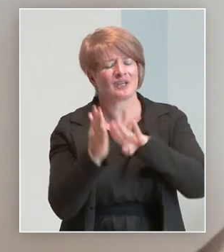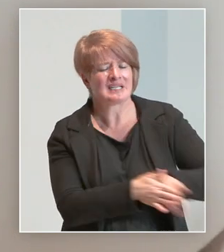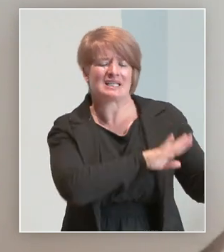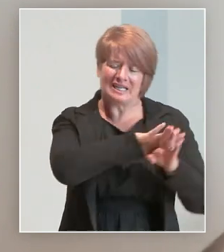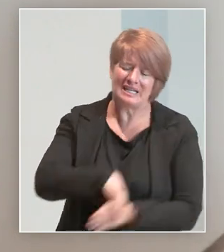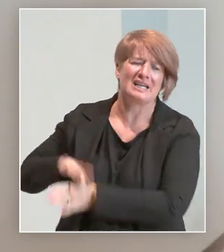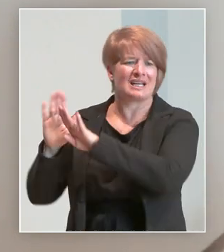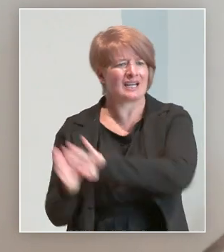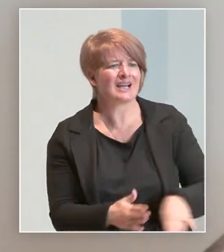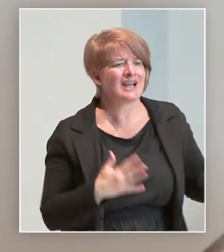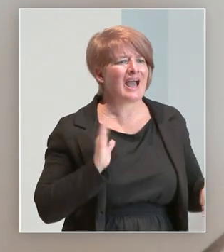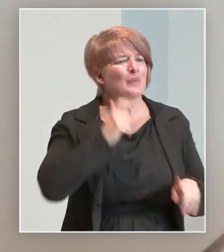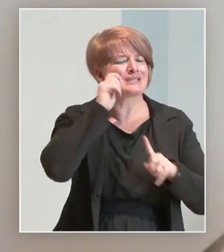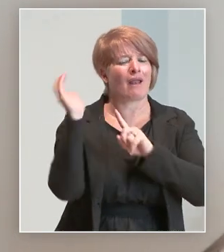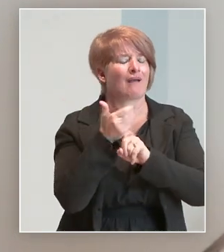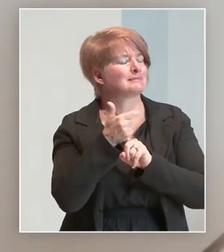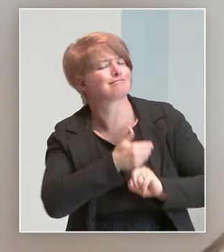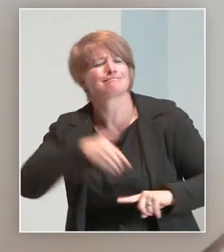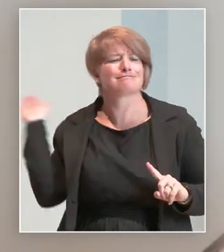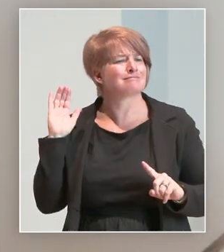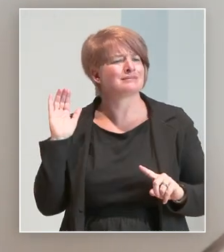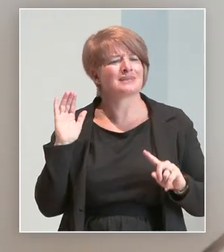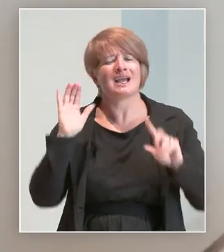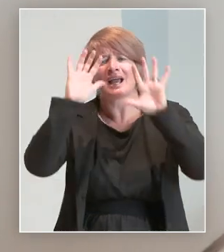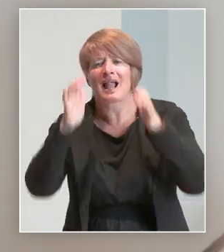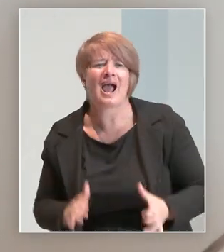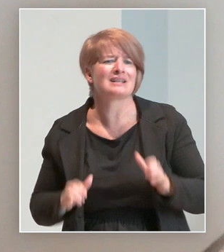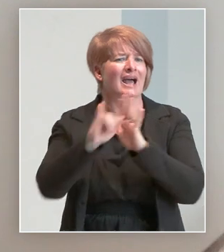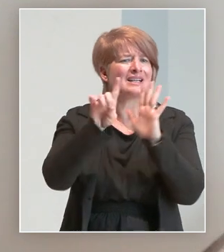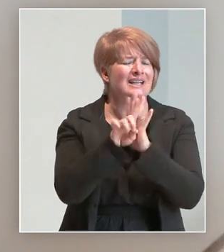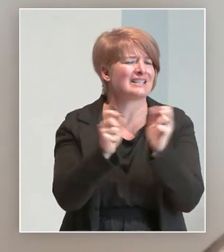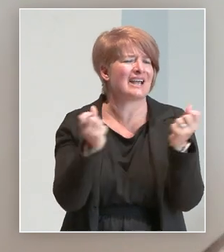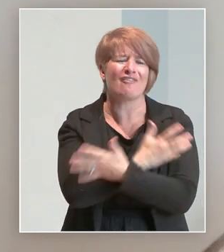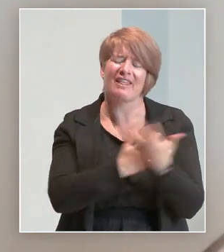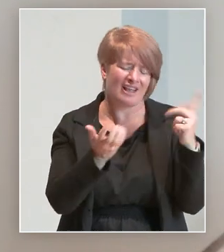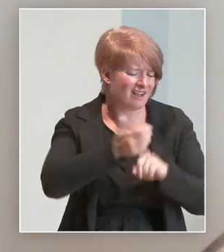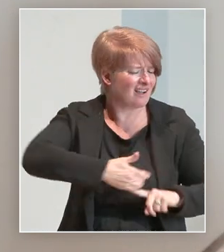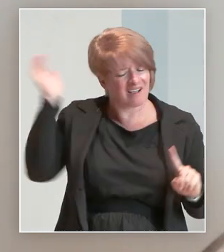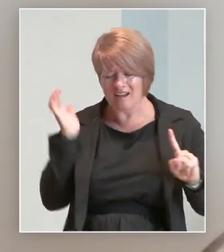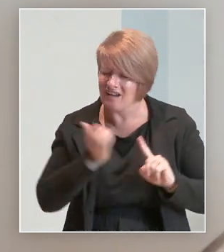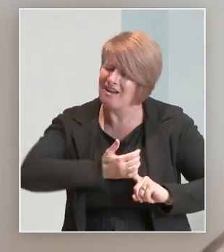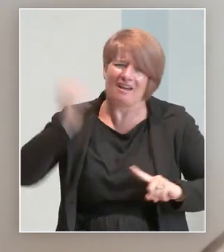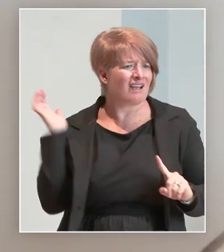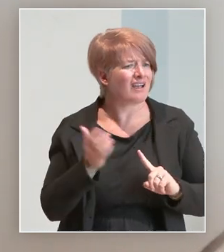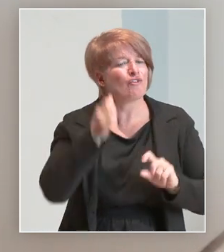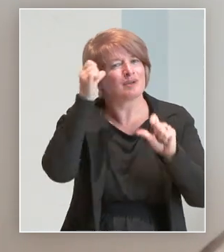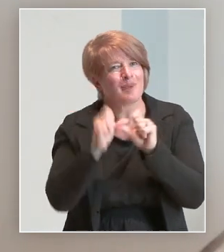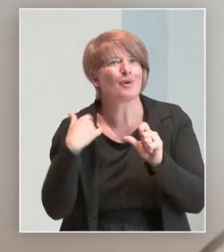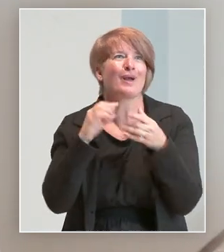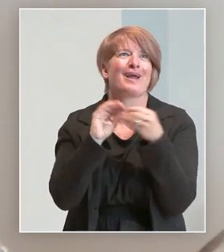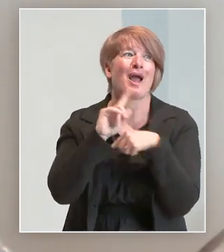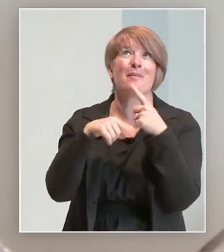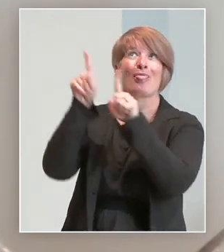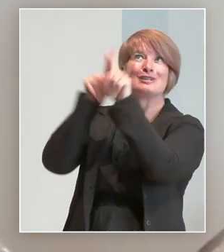skin inheritance of all class, all identity, all everything. Remember what we keep telling ourselves about the star man who waits